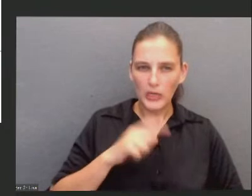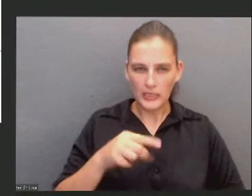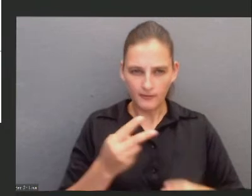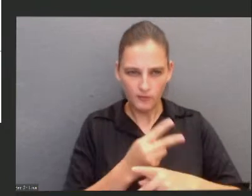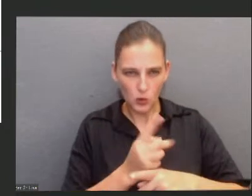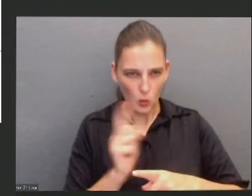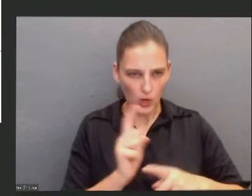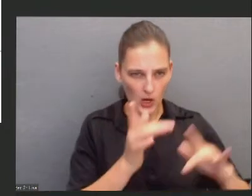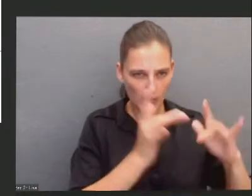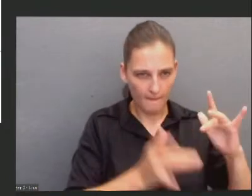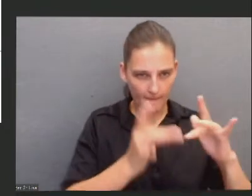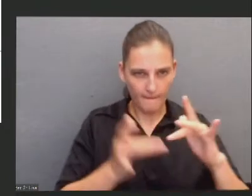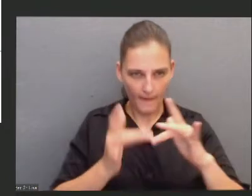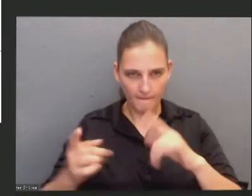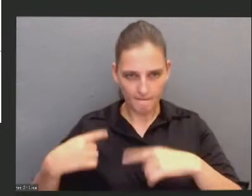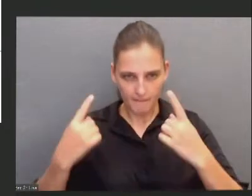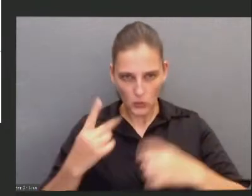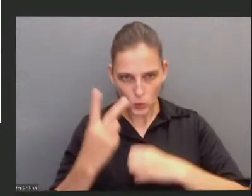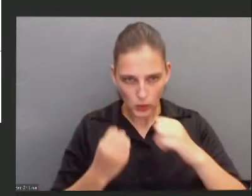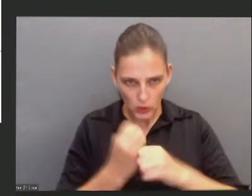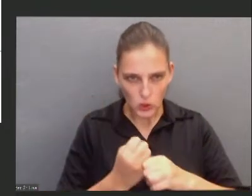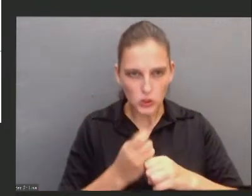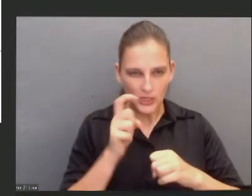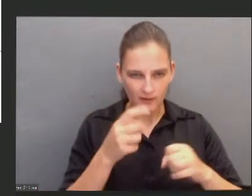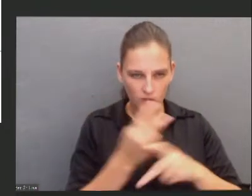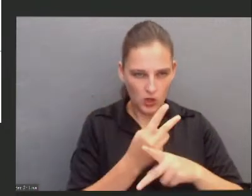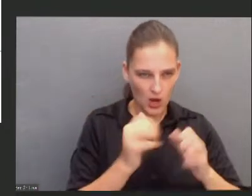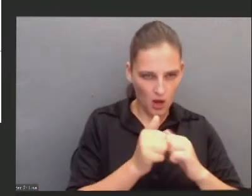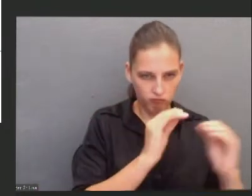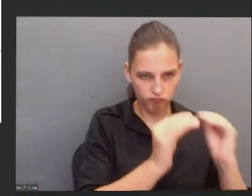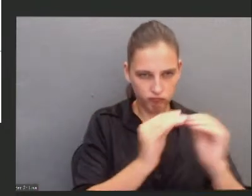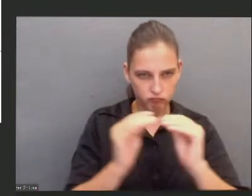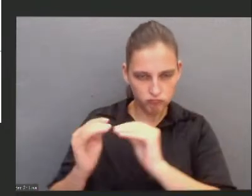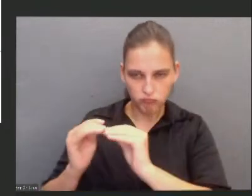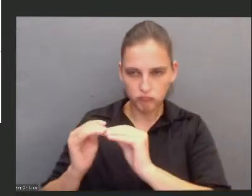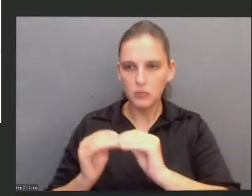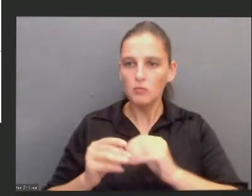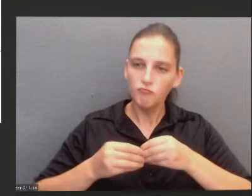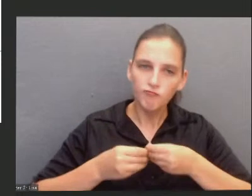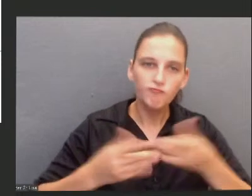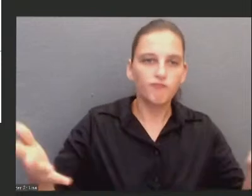months and allow everyone to have access to care.